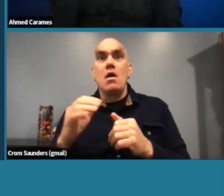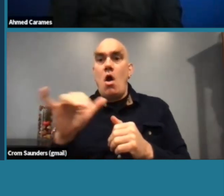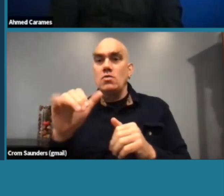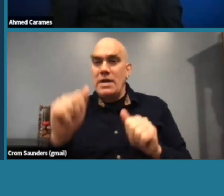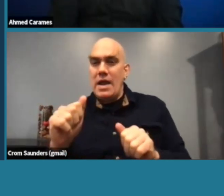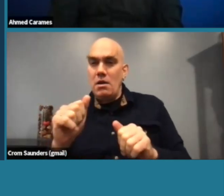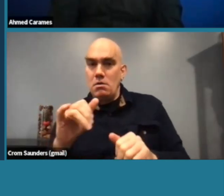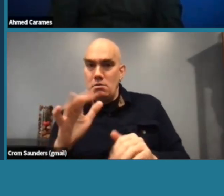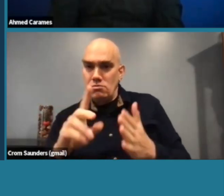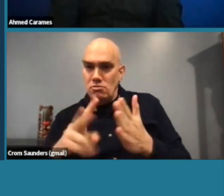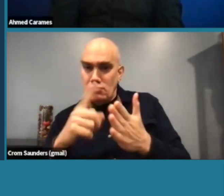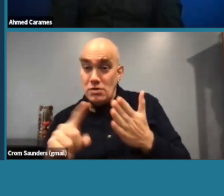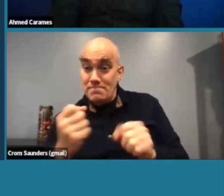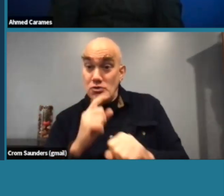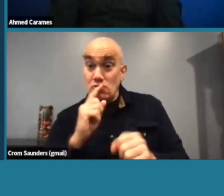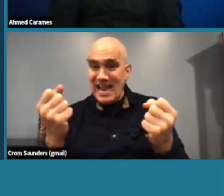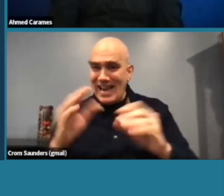translation work as well.